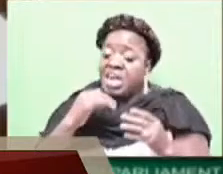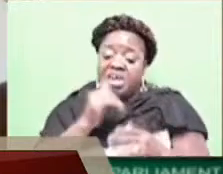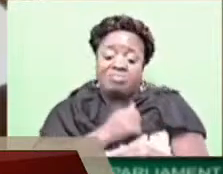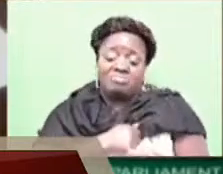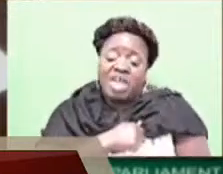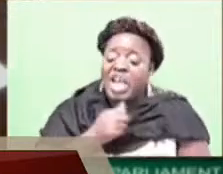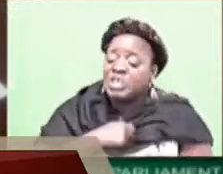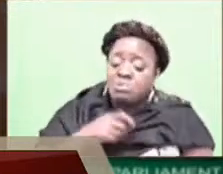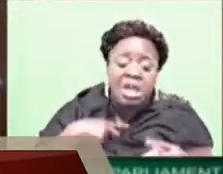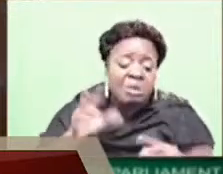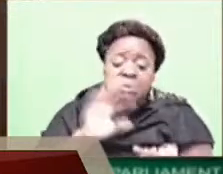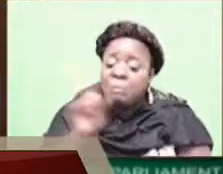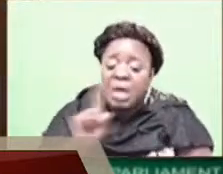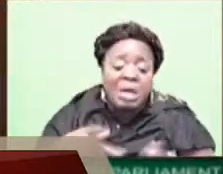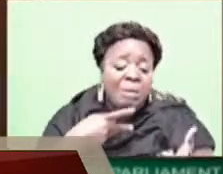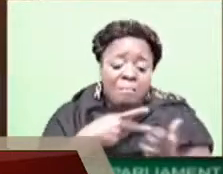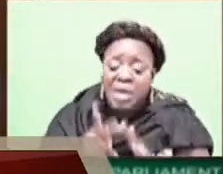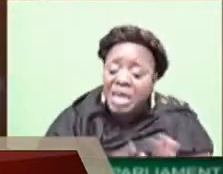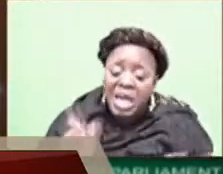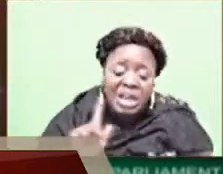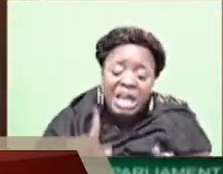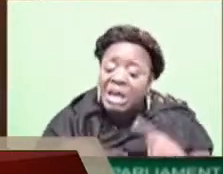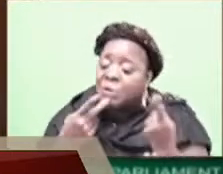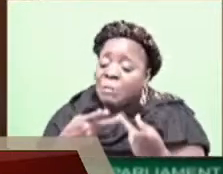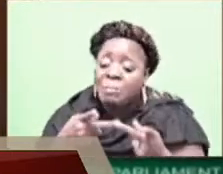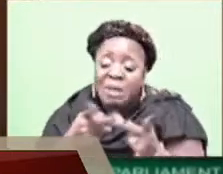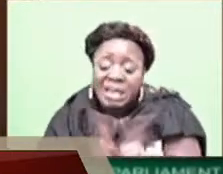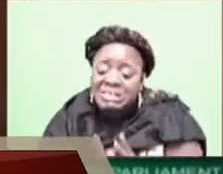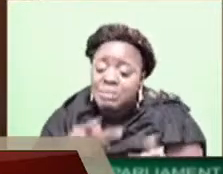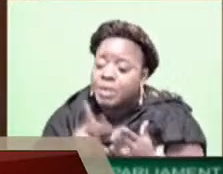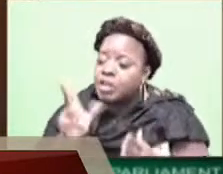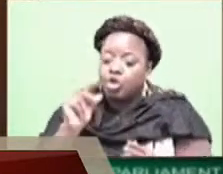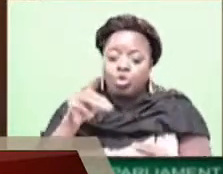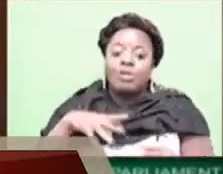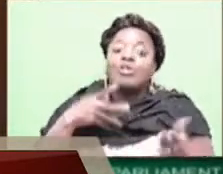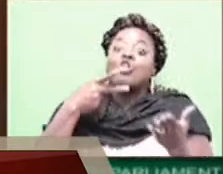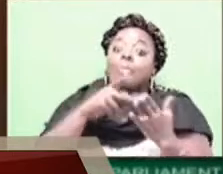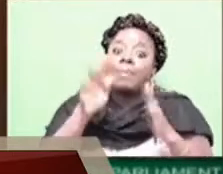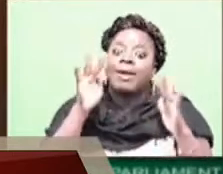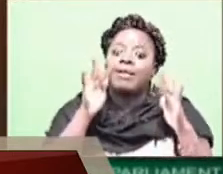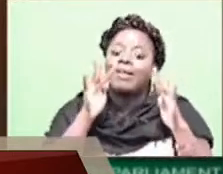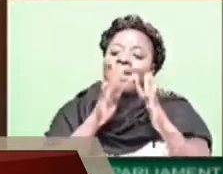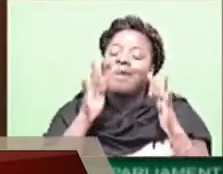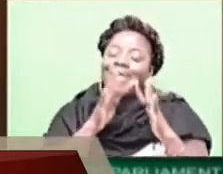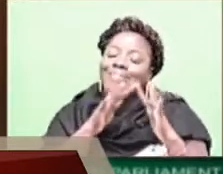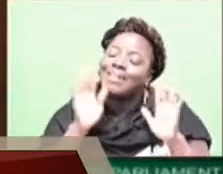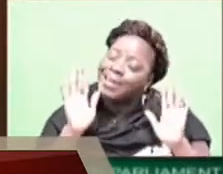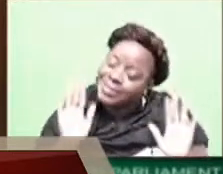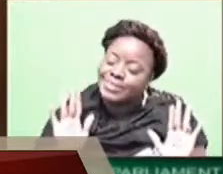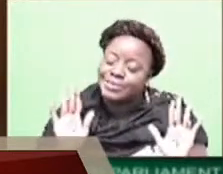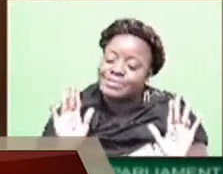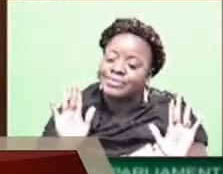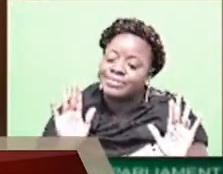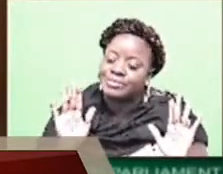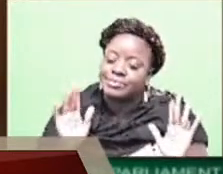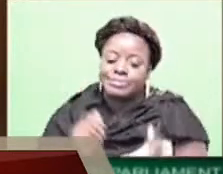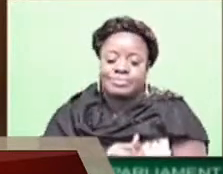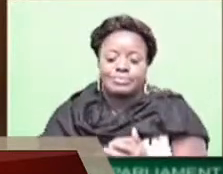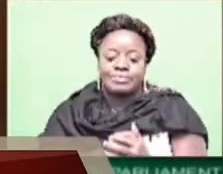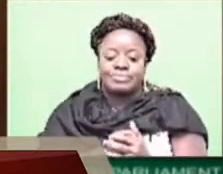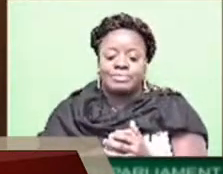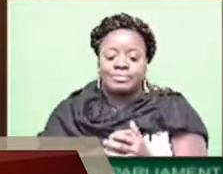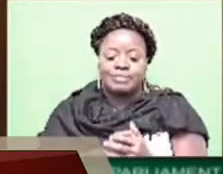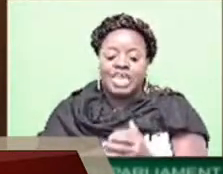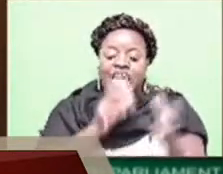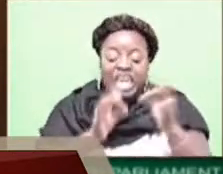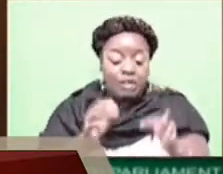of appeal. This law preserves the fact that you can pay a penalty and still appeal, that you are not